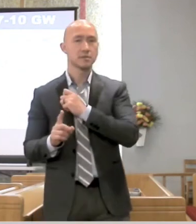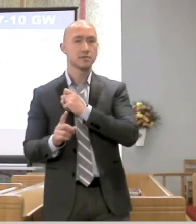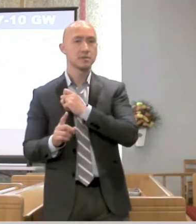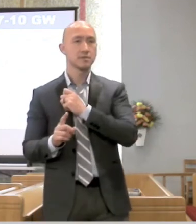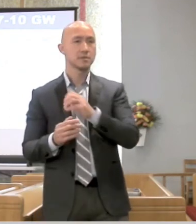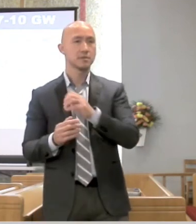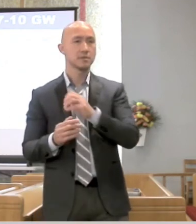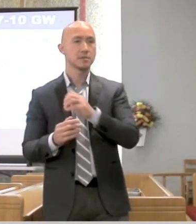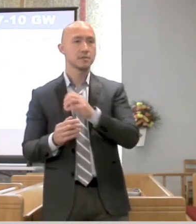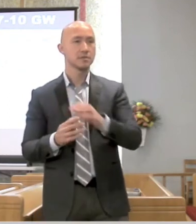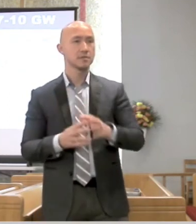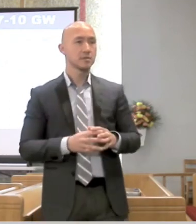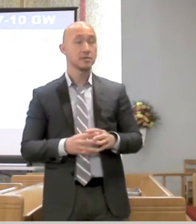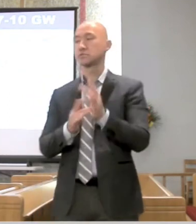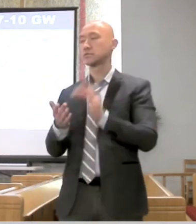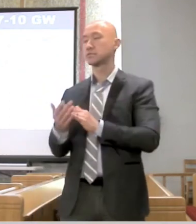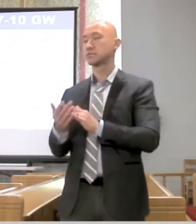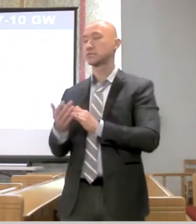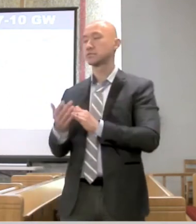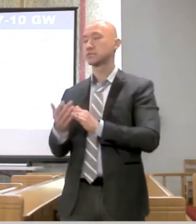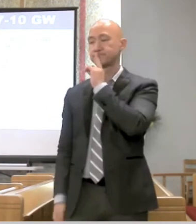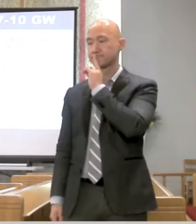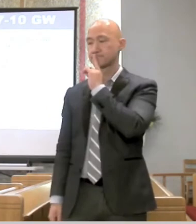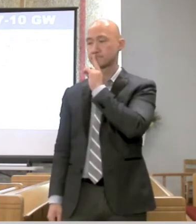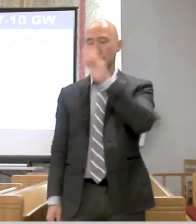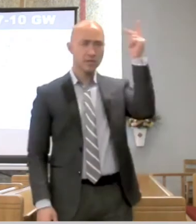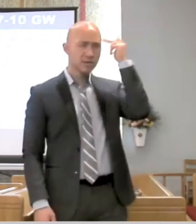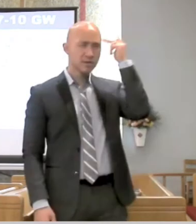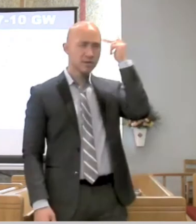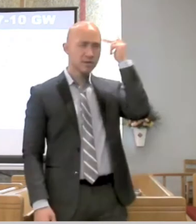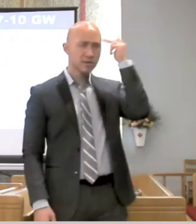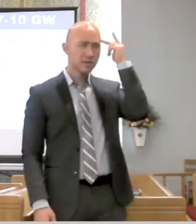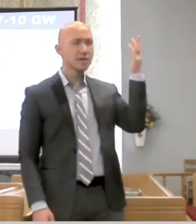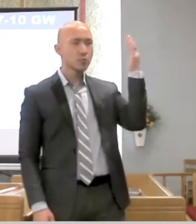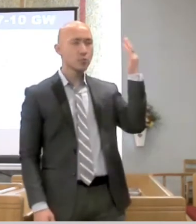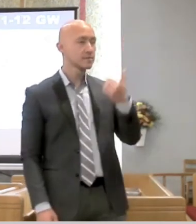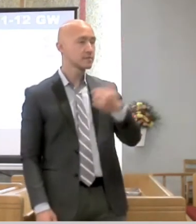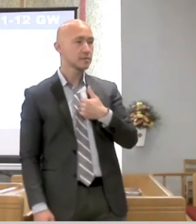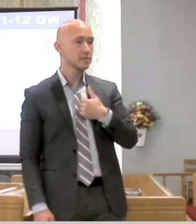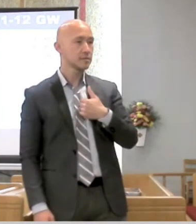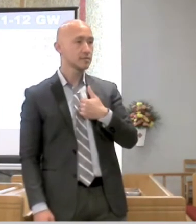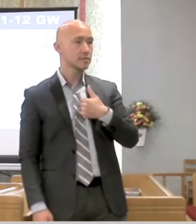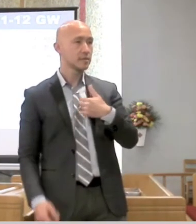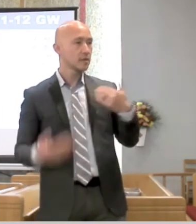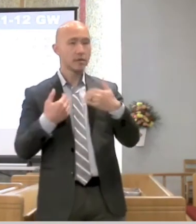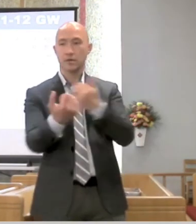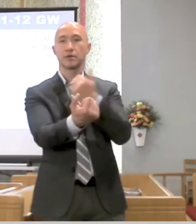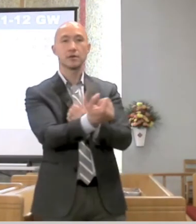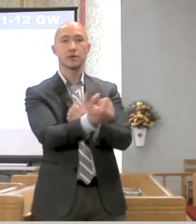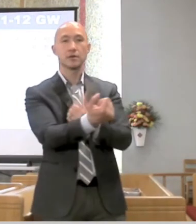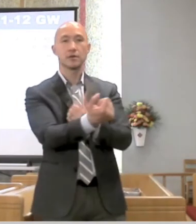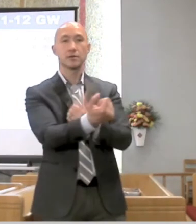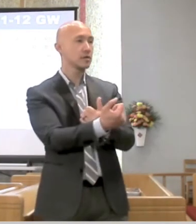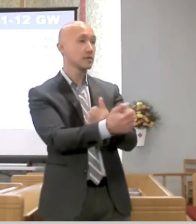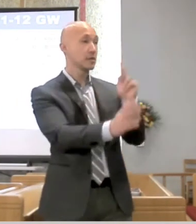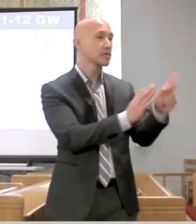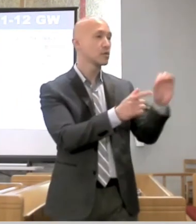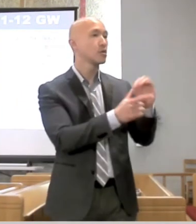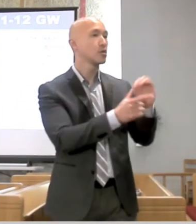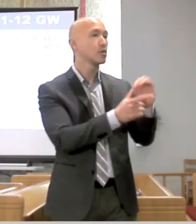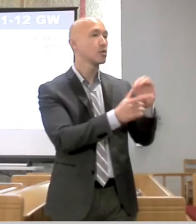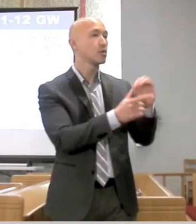going to answer me? Don't you know that I have the authority to free you or to crucify you? Jesus answered Pilate, you